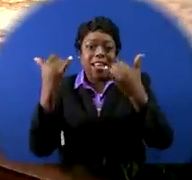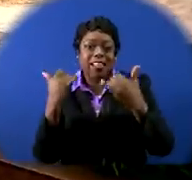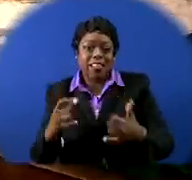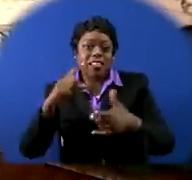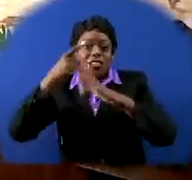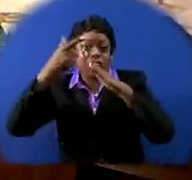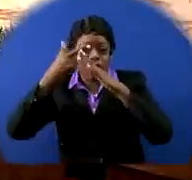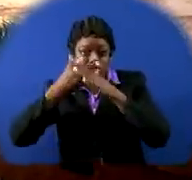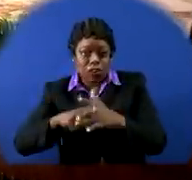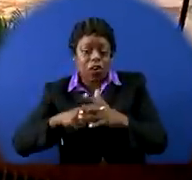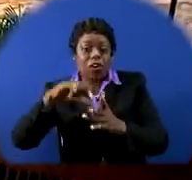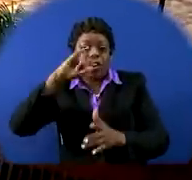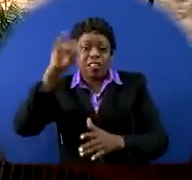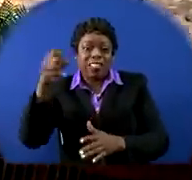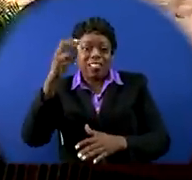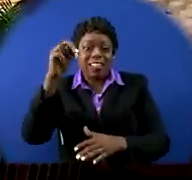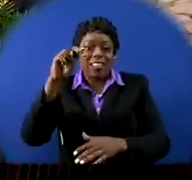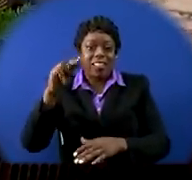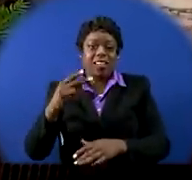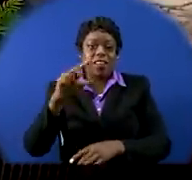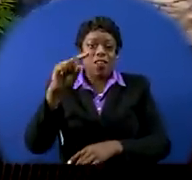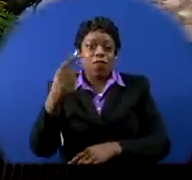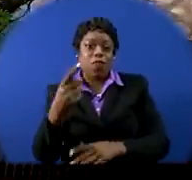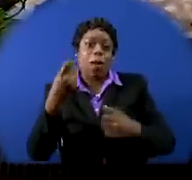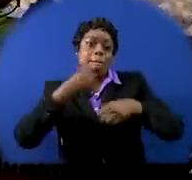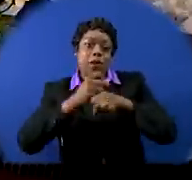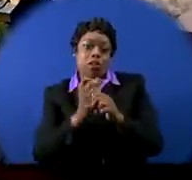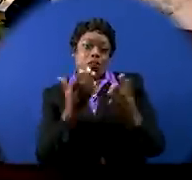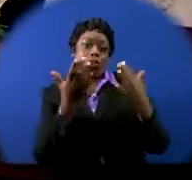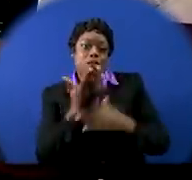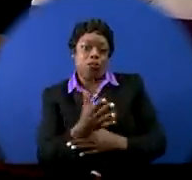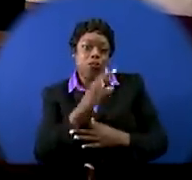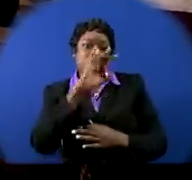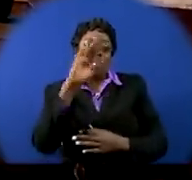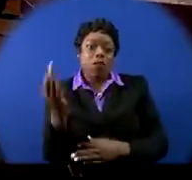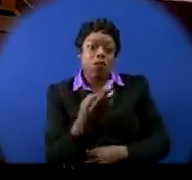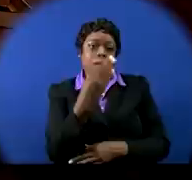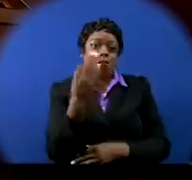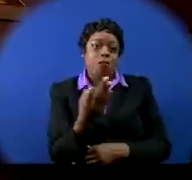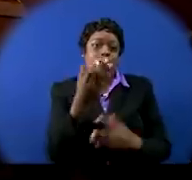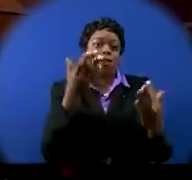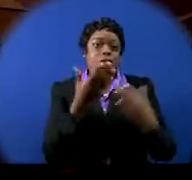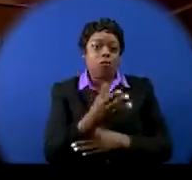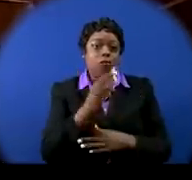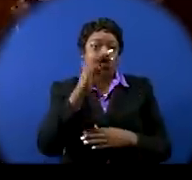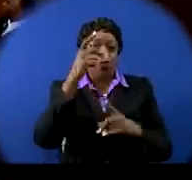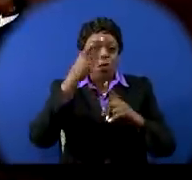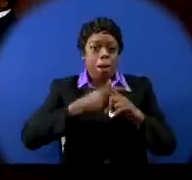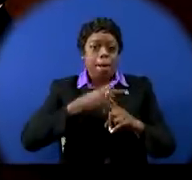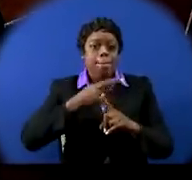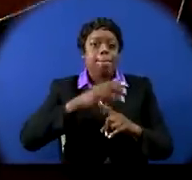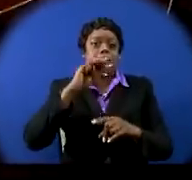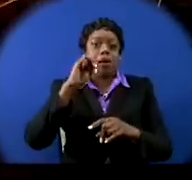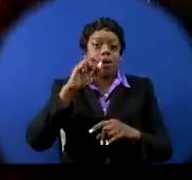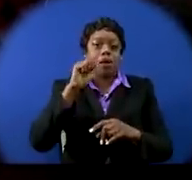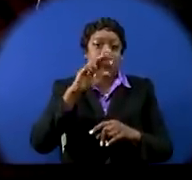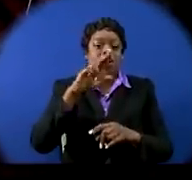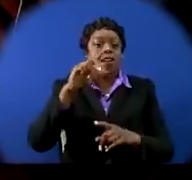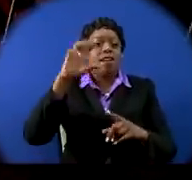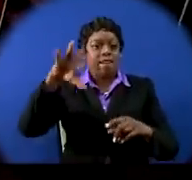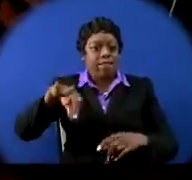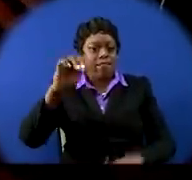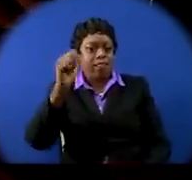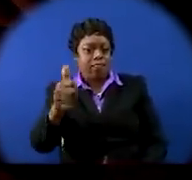January 1st. Make your way through February. Go on through March. Find yourself on April